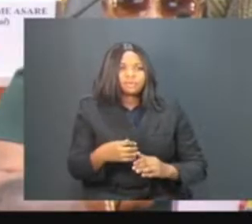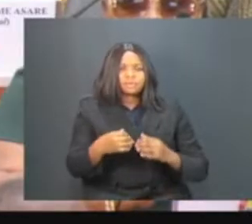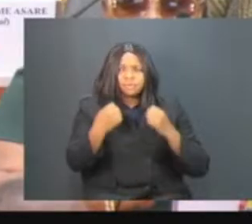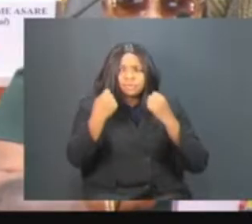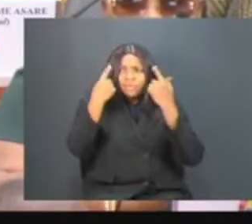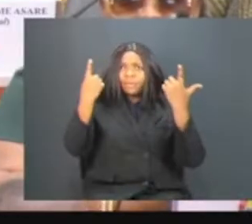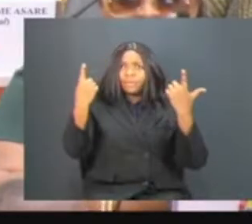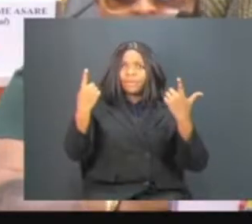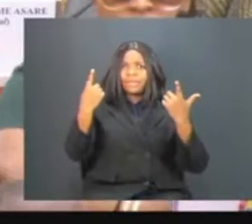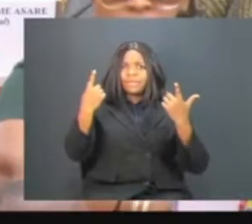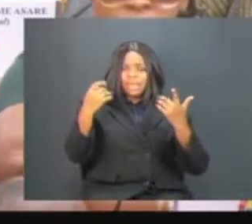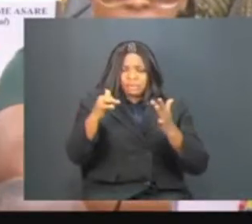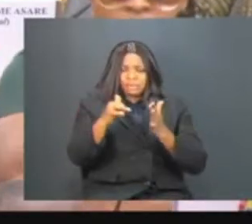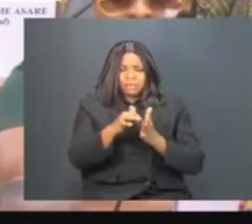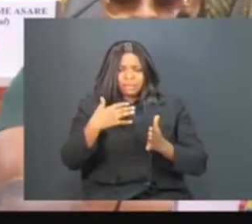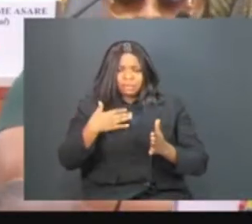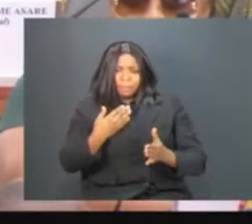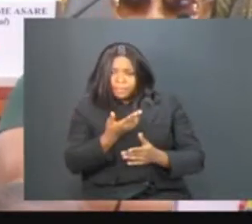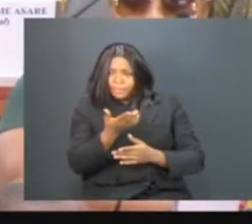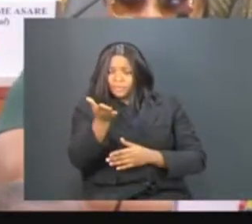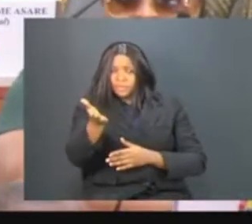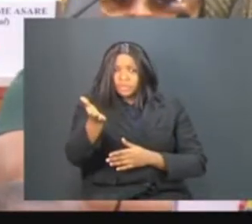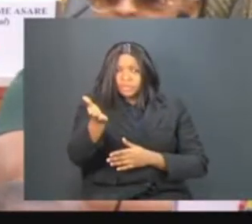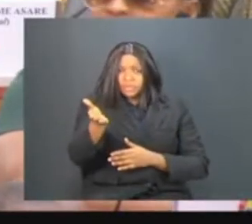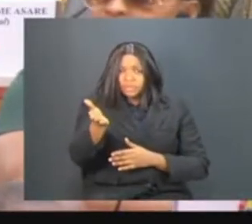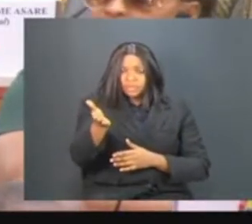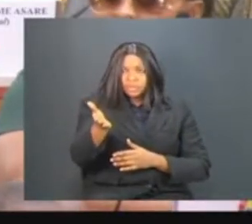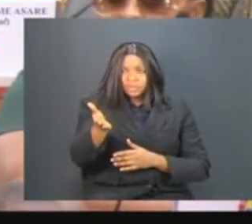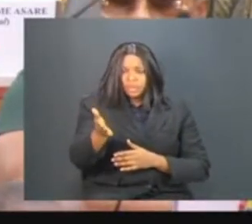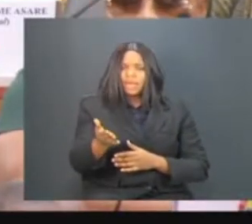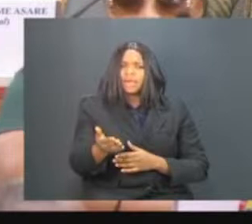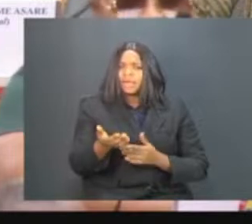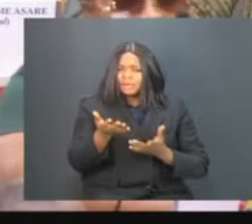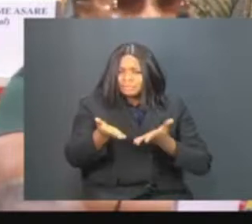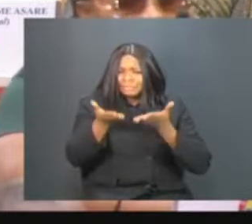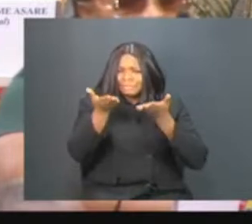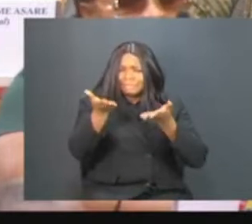other side are trying to suggest,